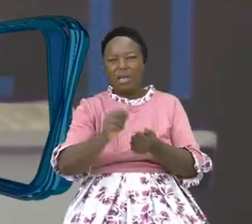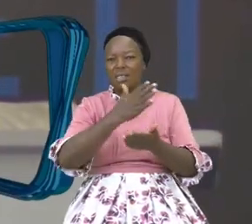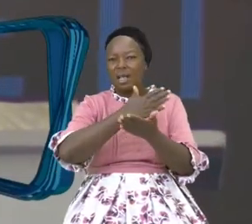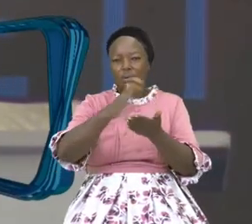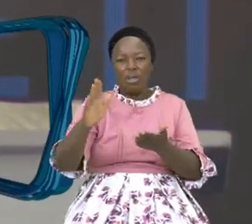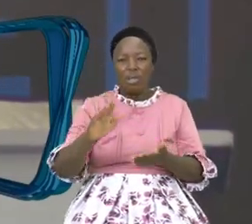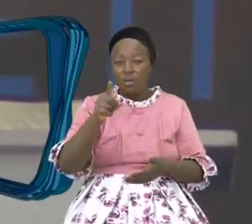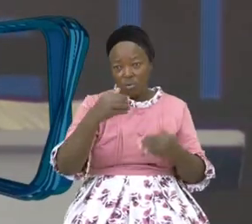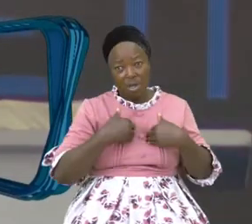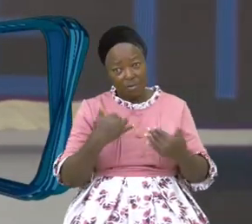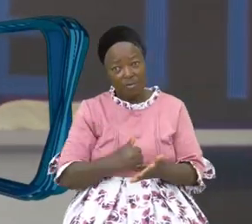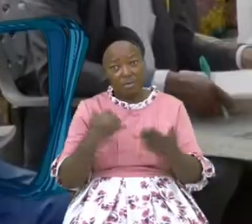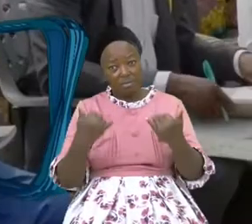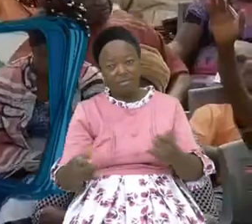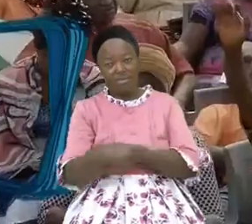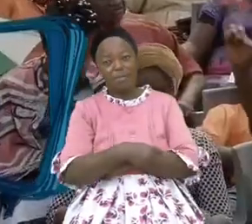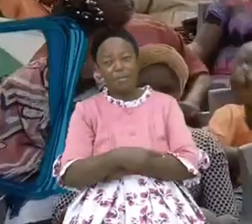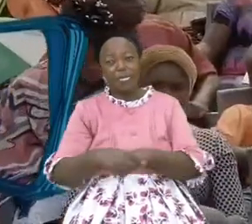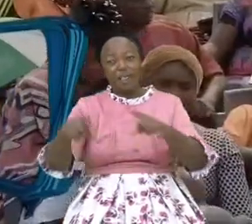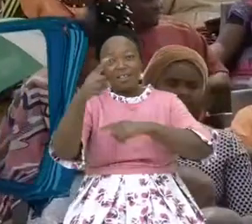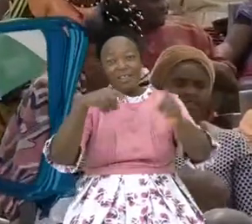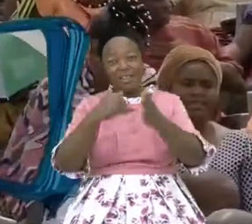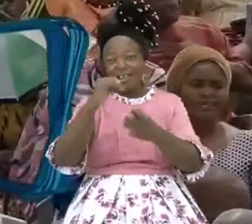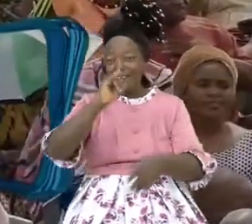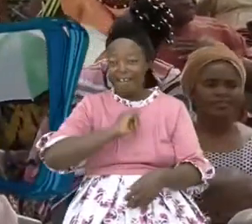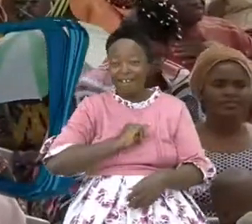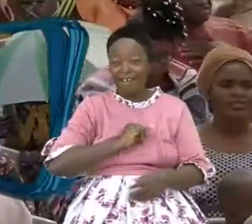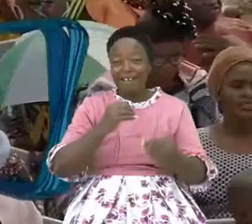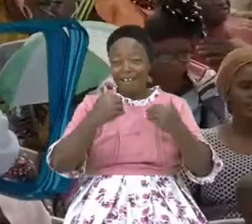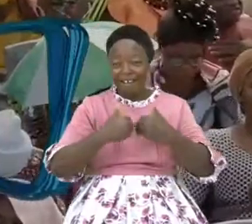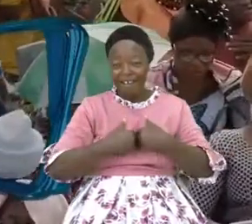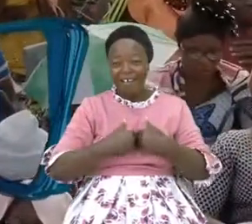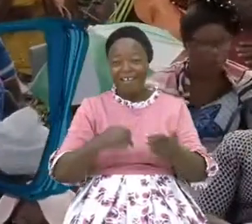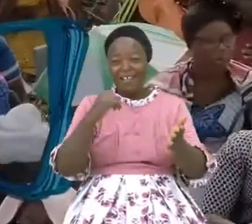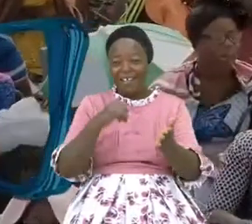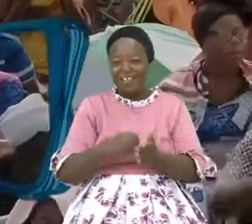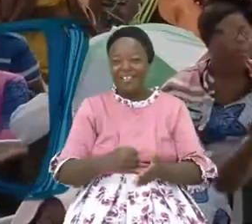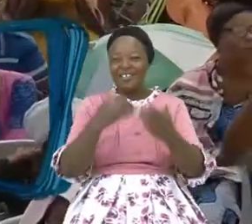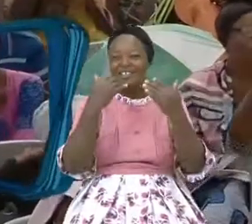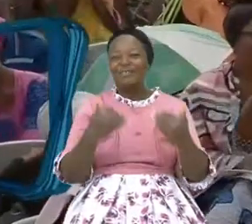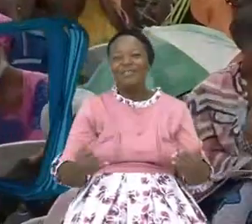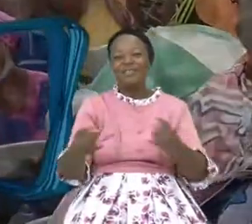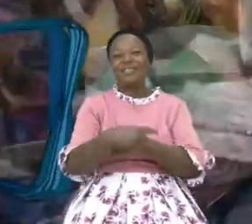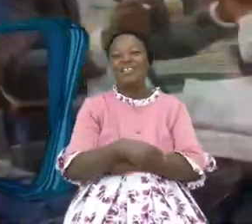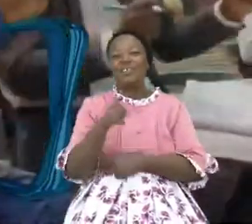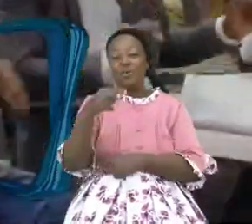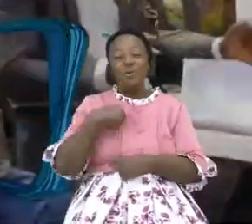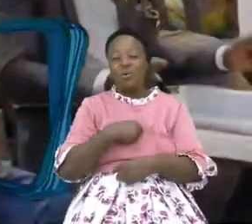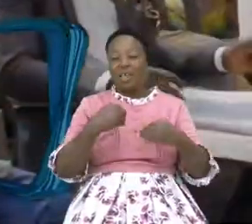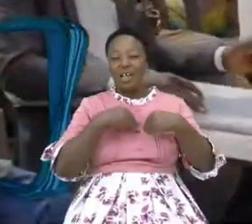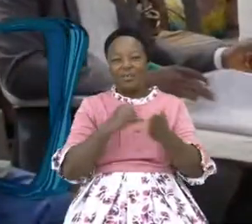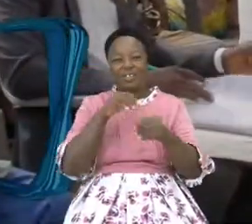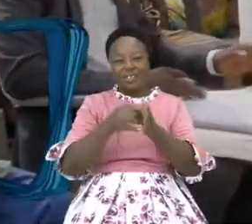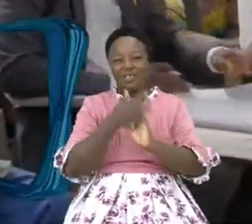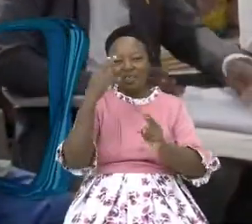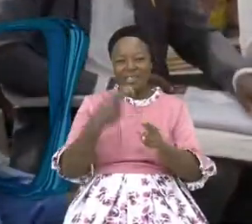You have it today. I have it today. We have it in Jesus' name. We're coming to